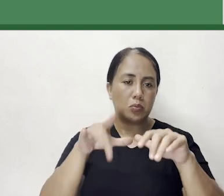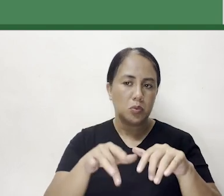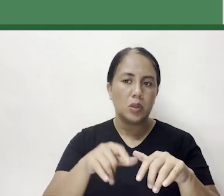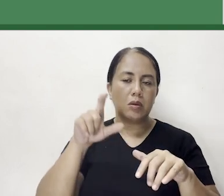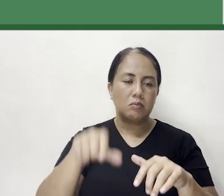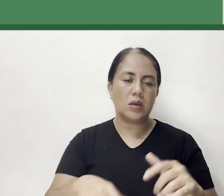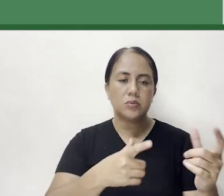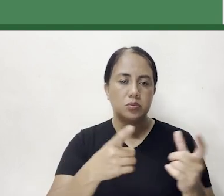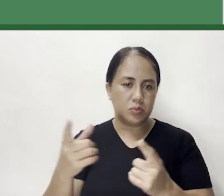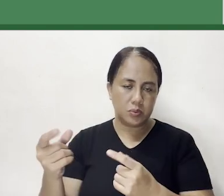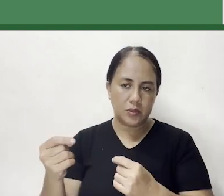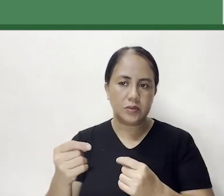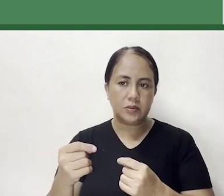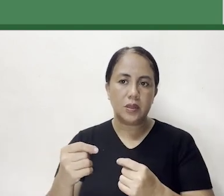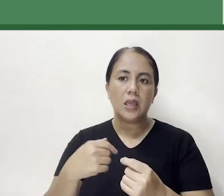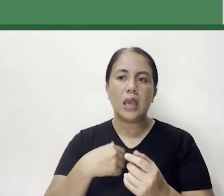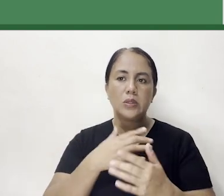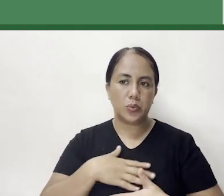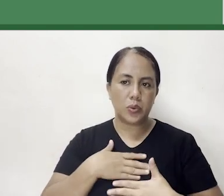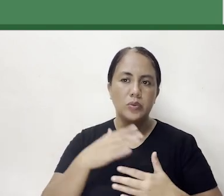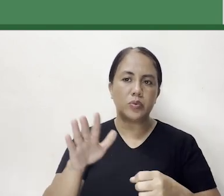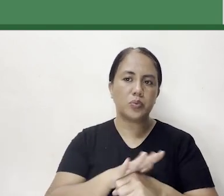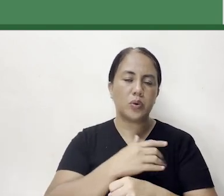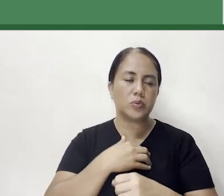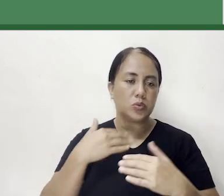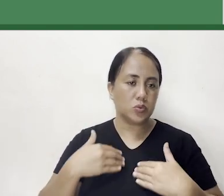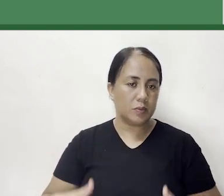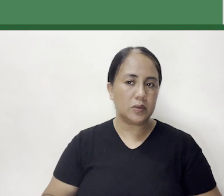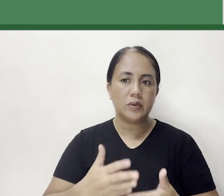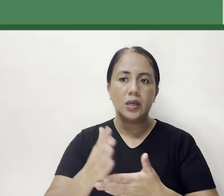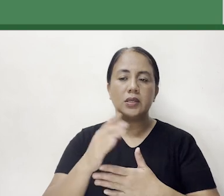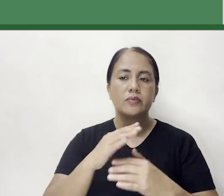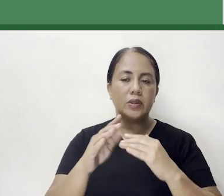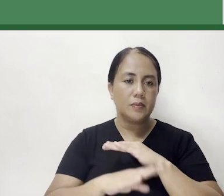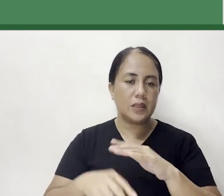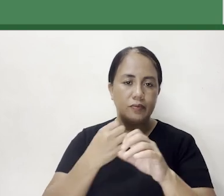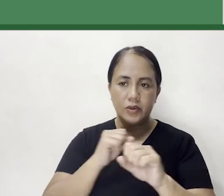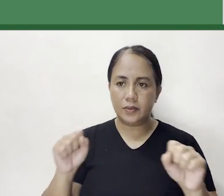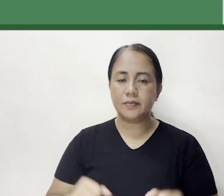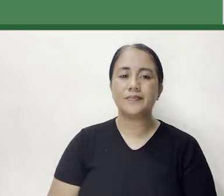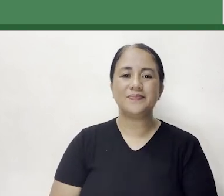that persons with disabilities exercise and enjoy the full range of their human rights